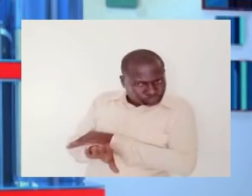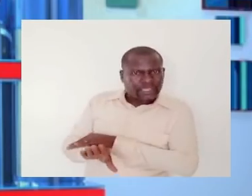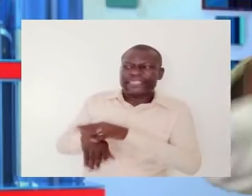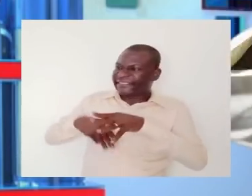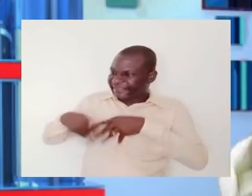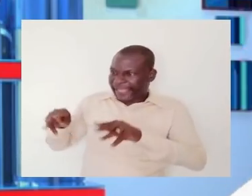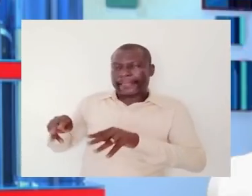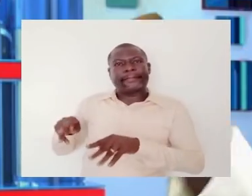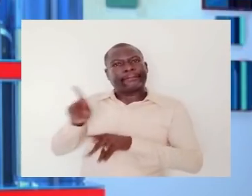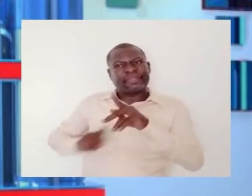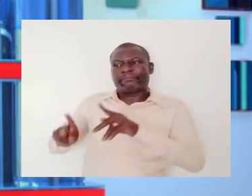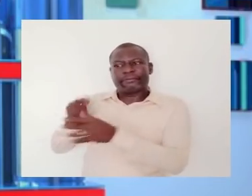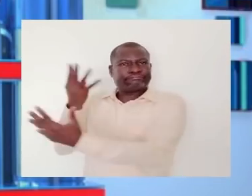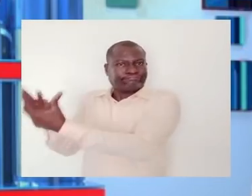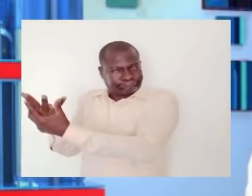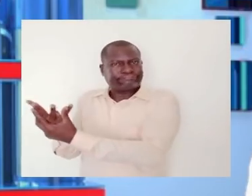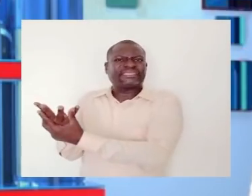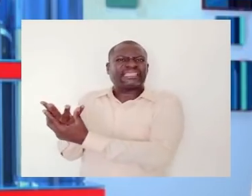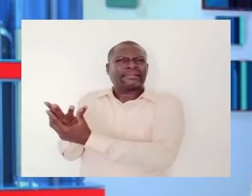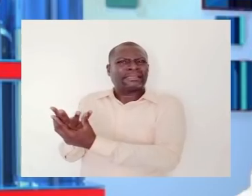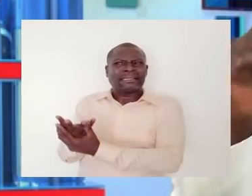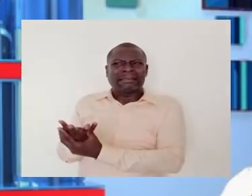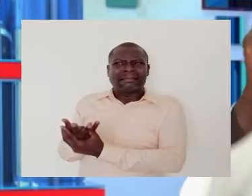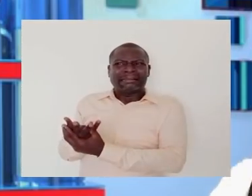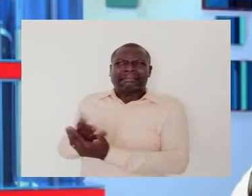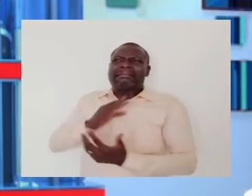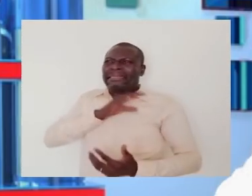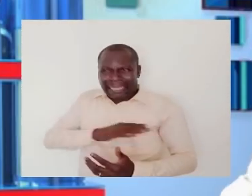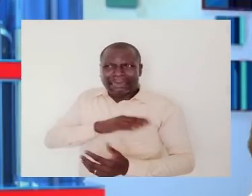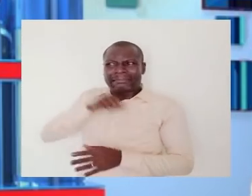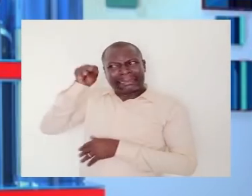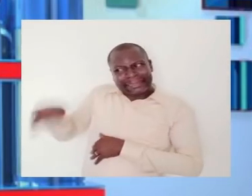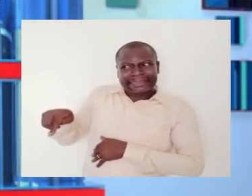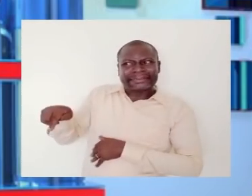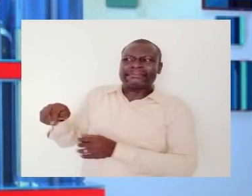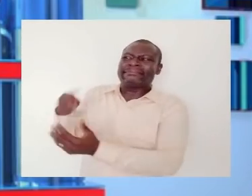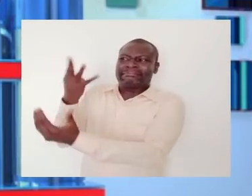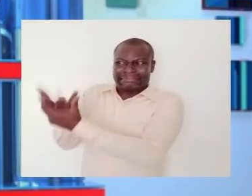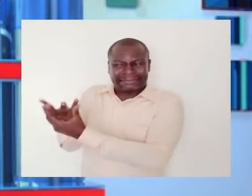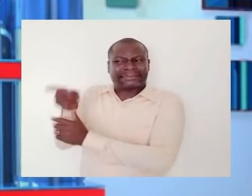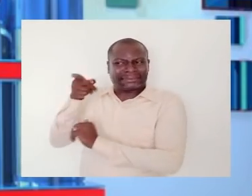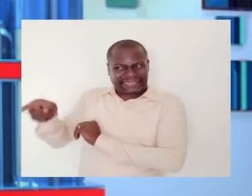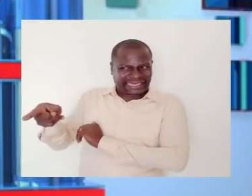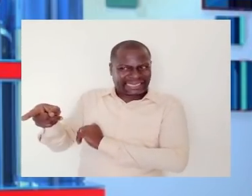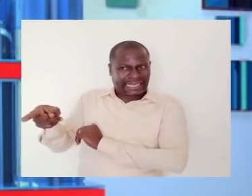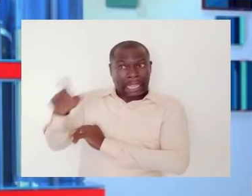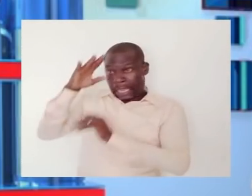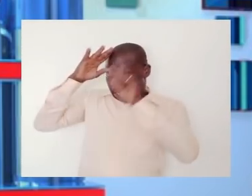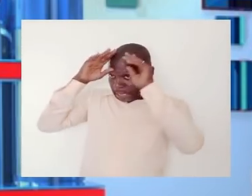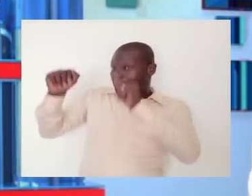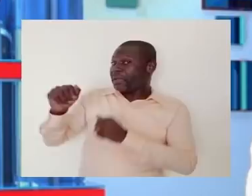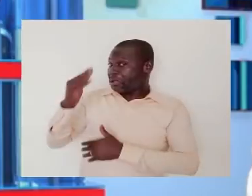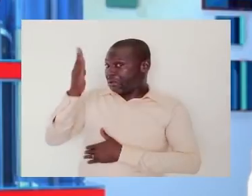frato na mo aton e de ama inmates a e wo ho ye bosa abra wei e wo Ghana ye prisons